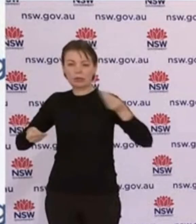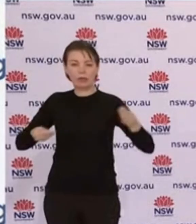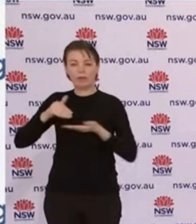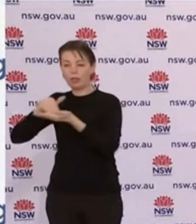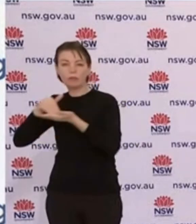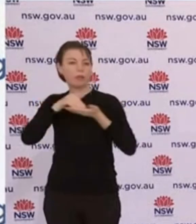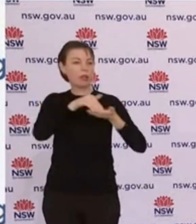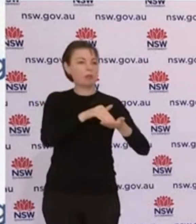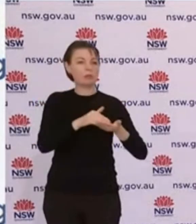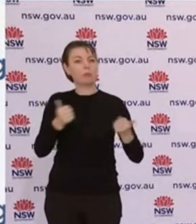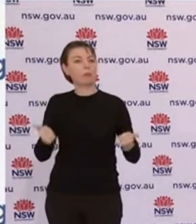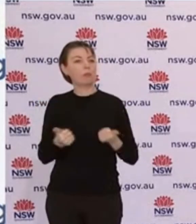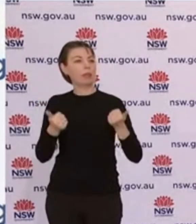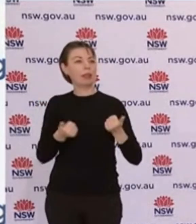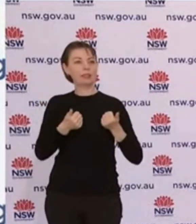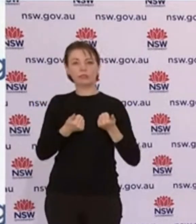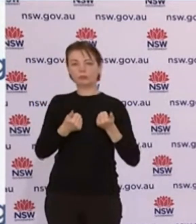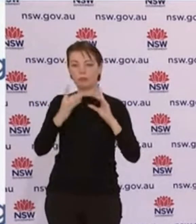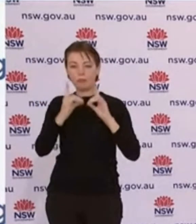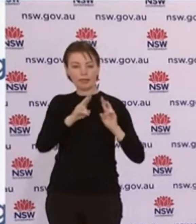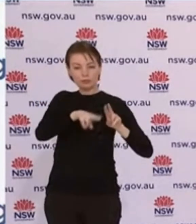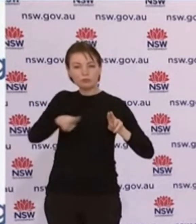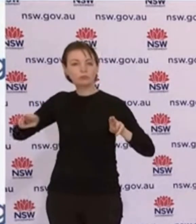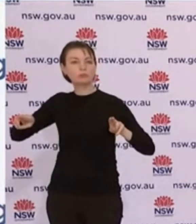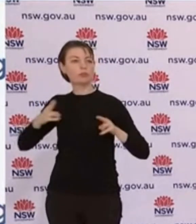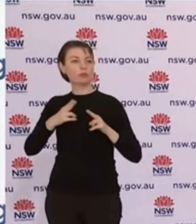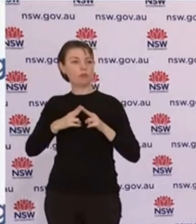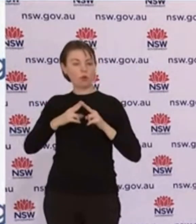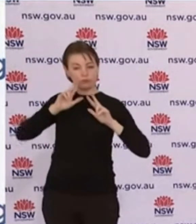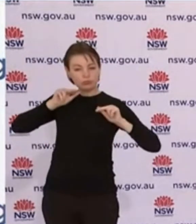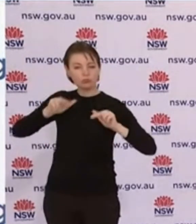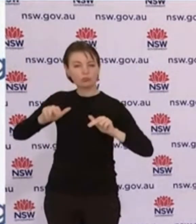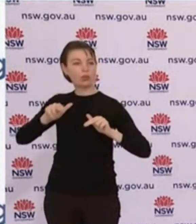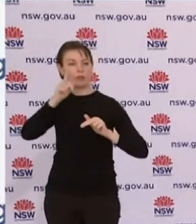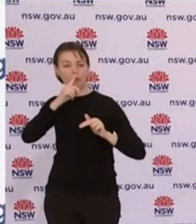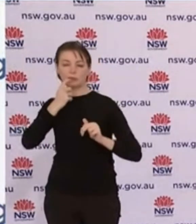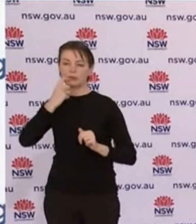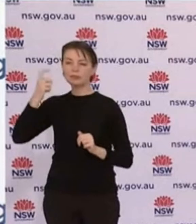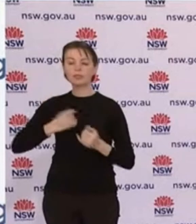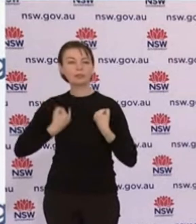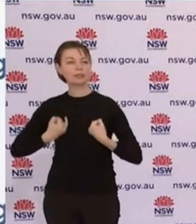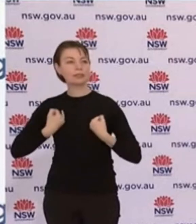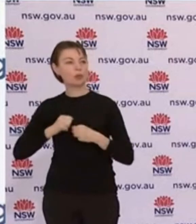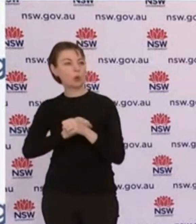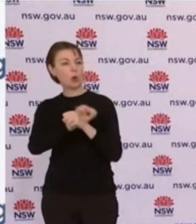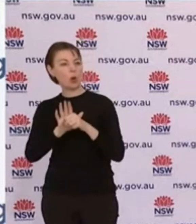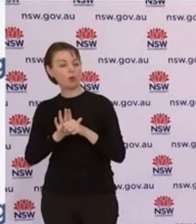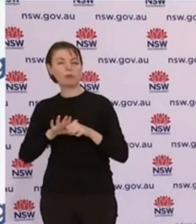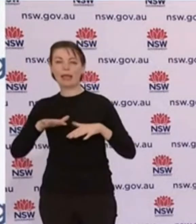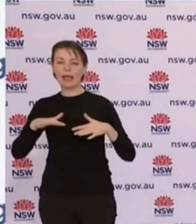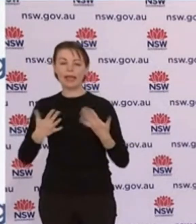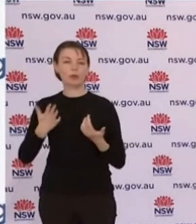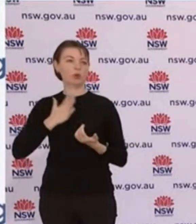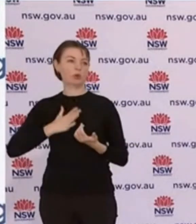of ICU beds, and our services are well equipped to care for anybody who may need those